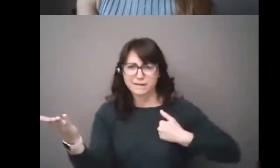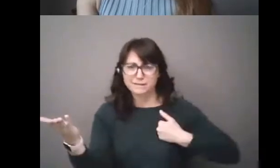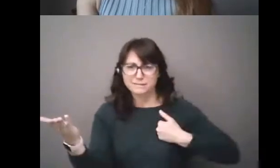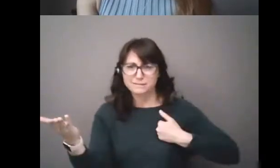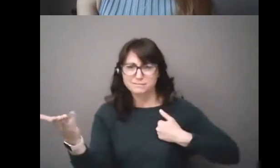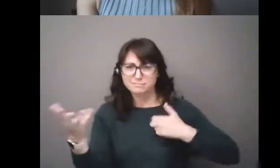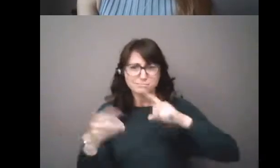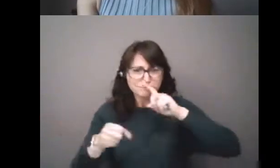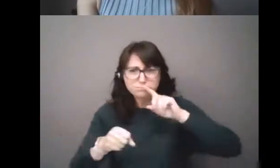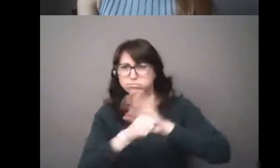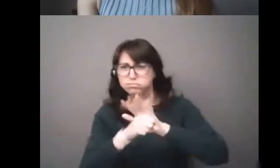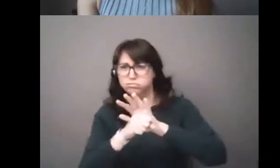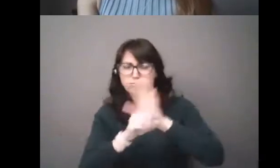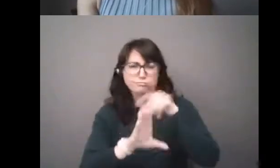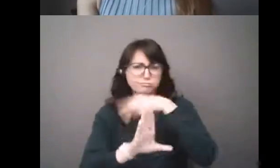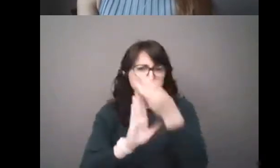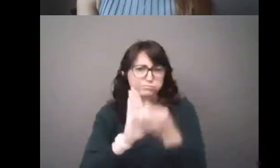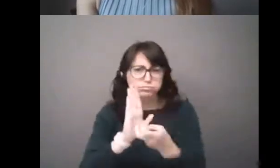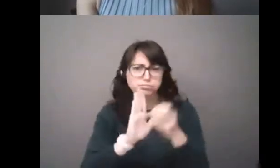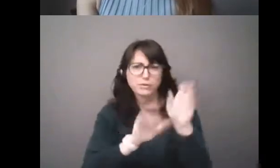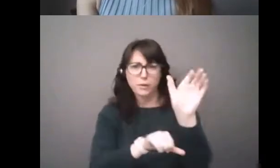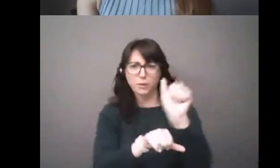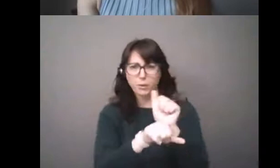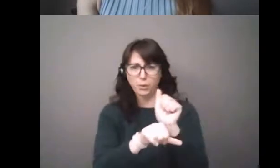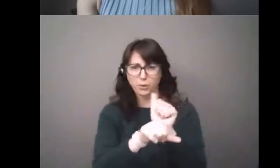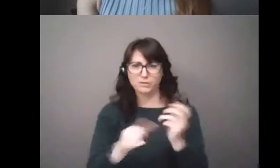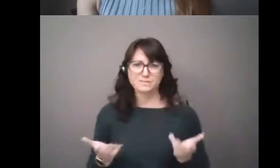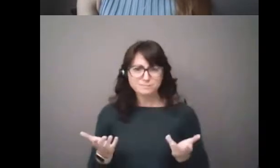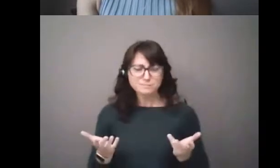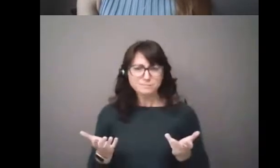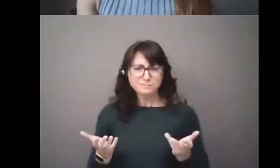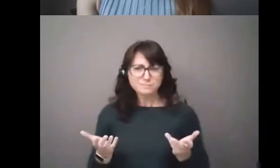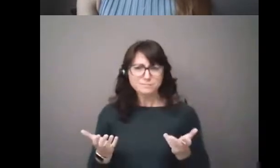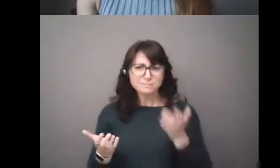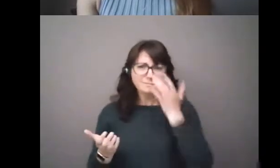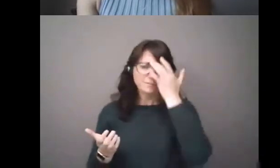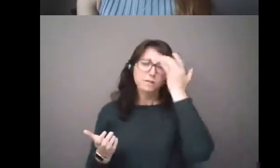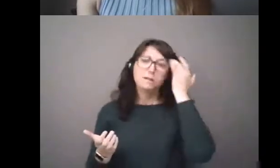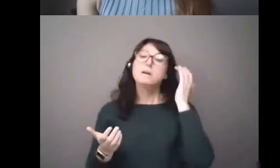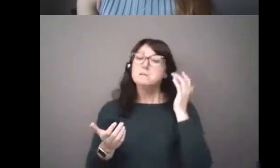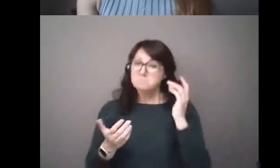and commitment to the job. And then I think that